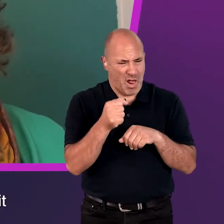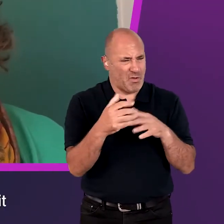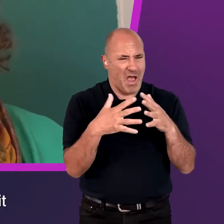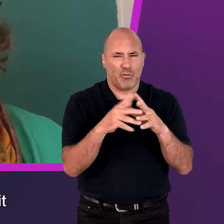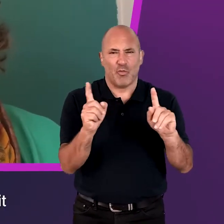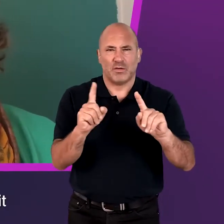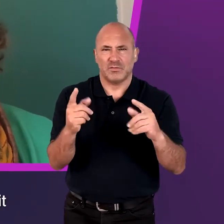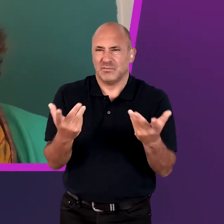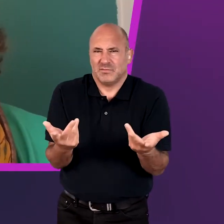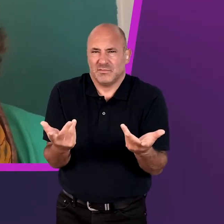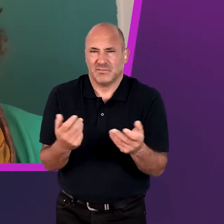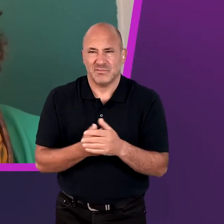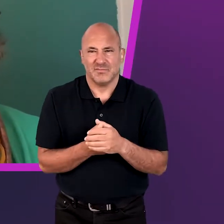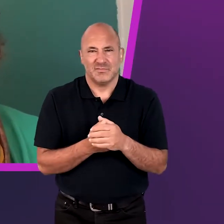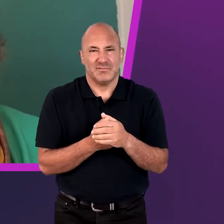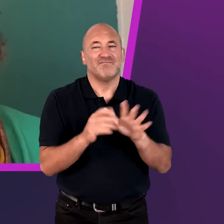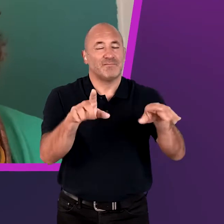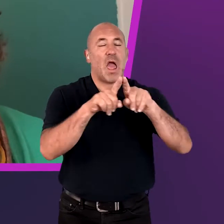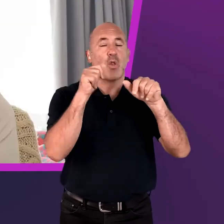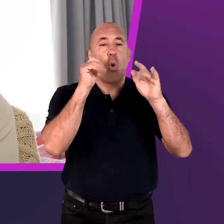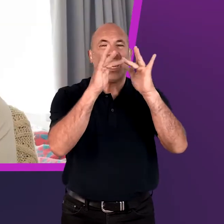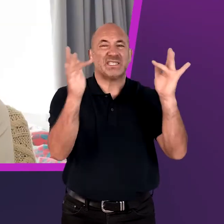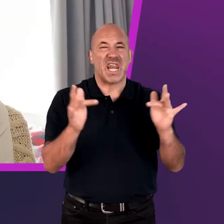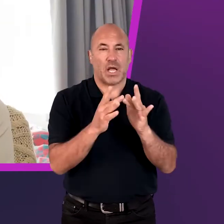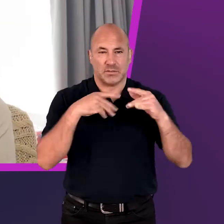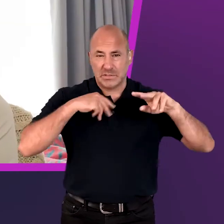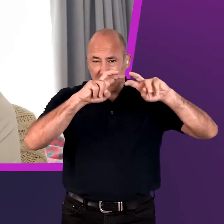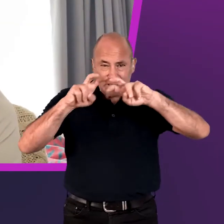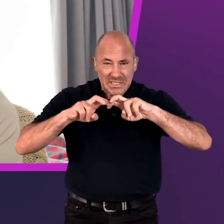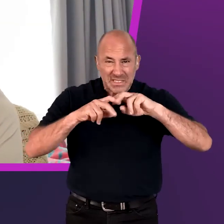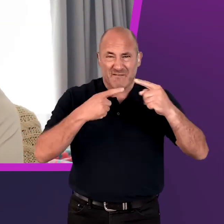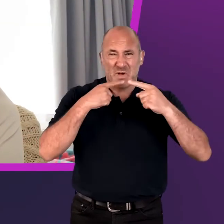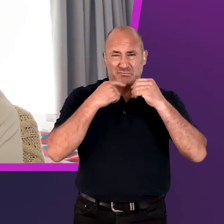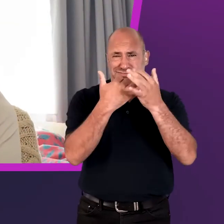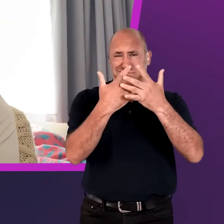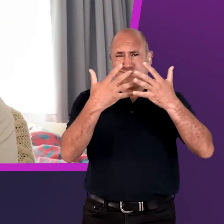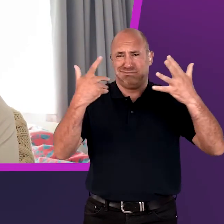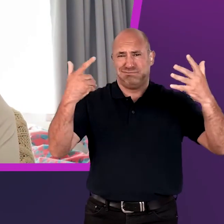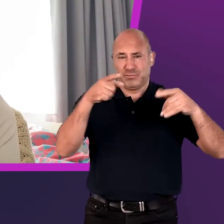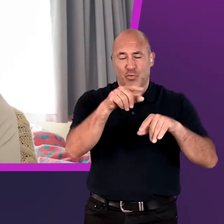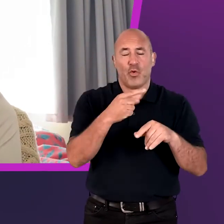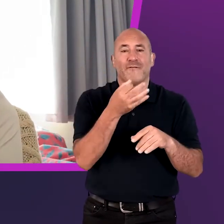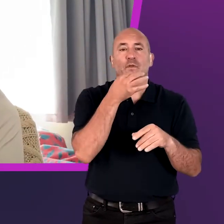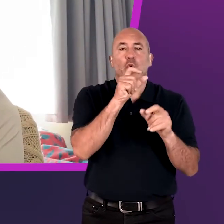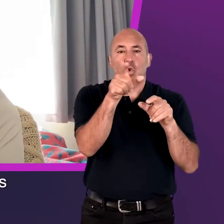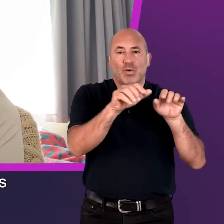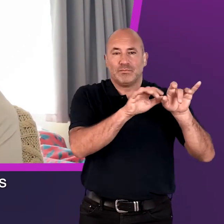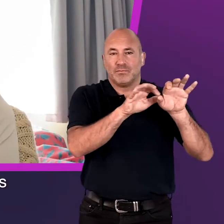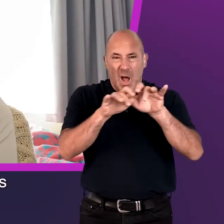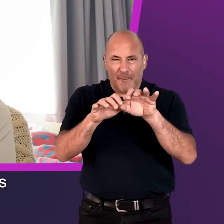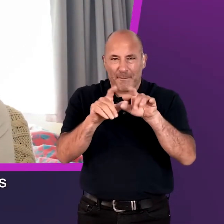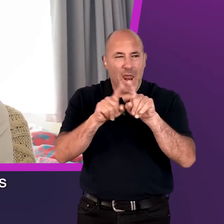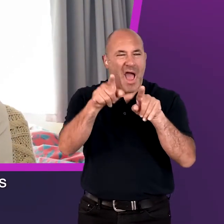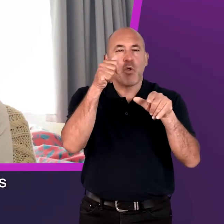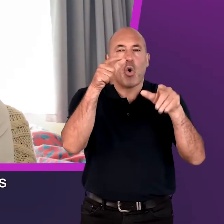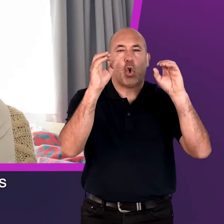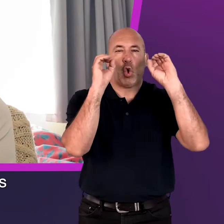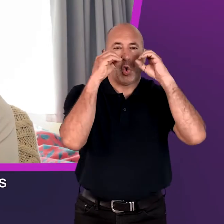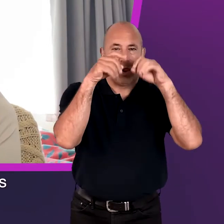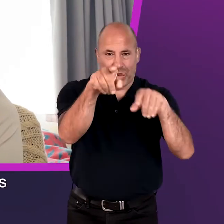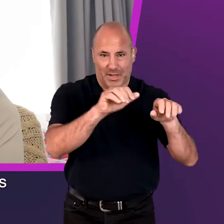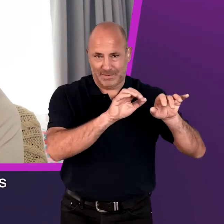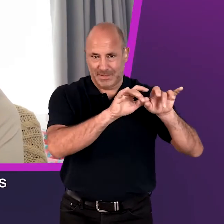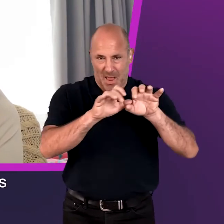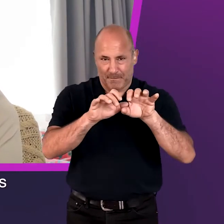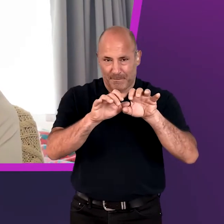do, and how does it help us fix the railway? It's like searching on the internet. There's loads of information out there, but when you type a few words